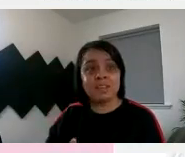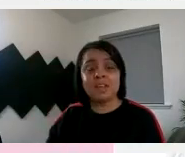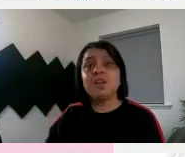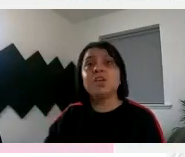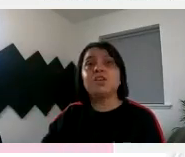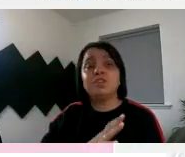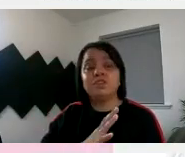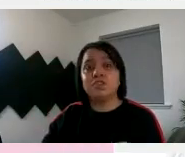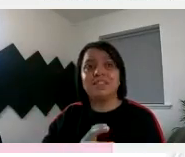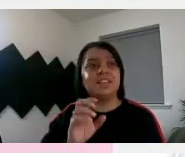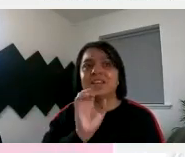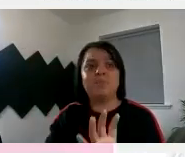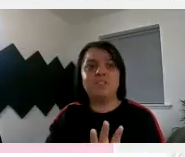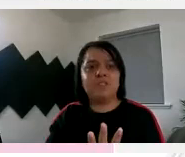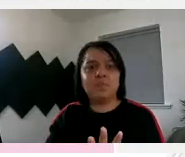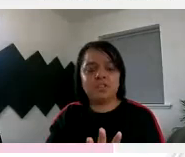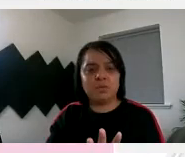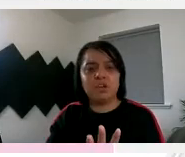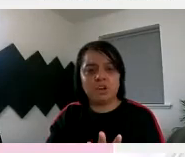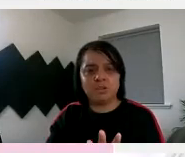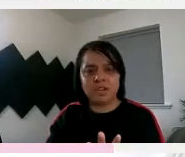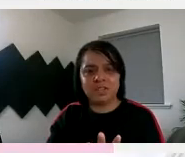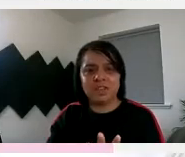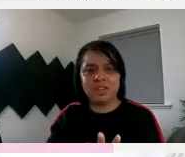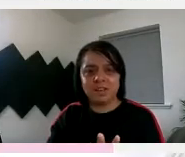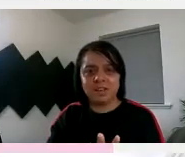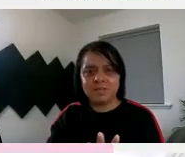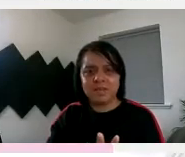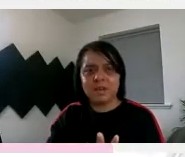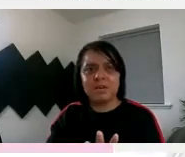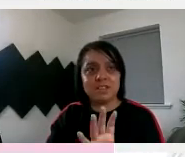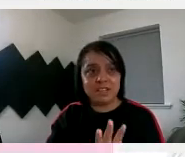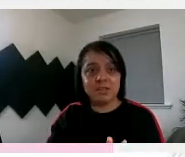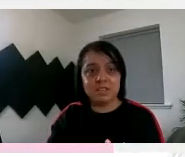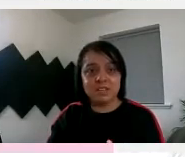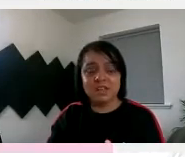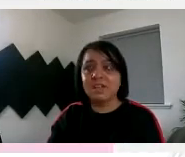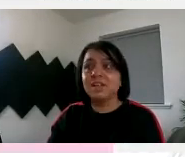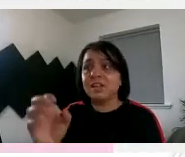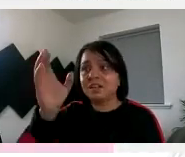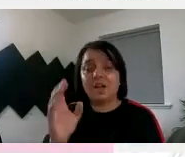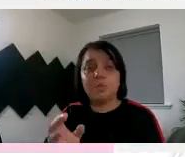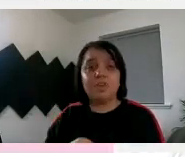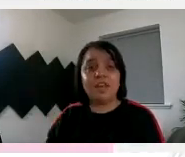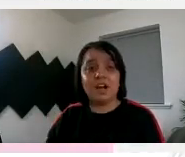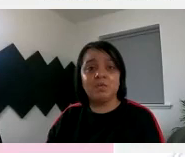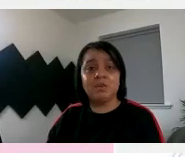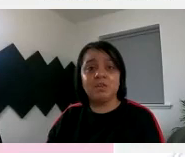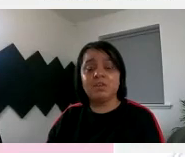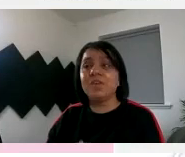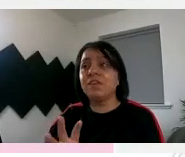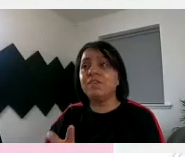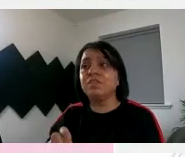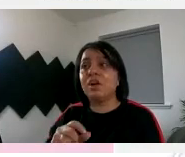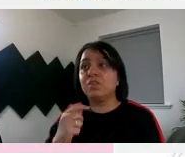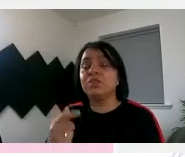tests, you should pass it. And especially if you're coming to do your IELTS testing or your SALT testing, that would really help. So